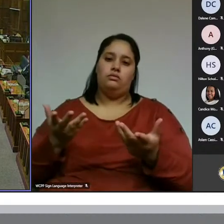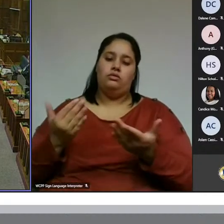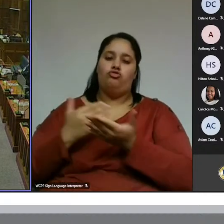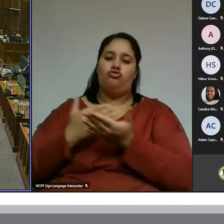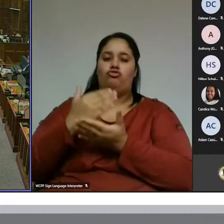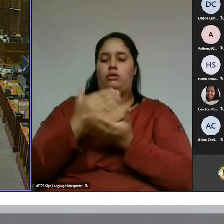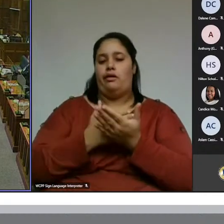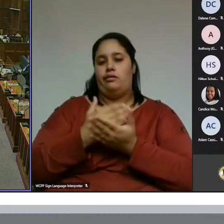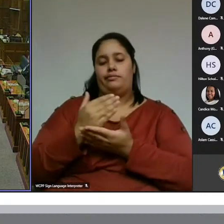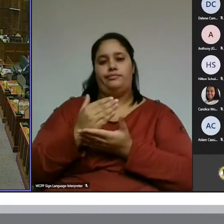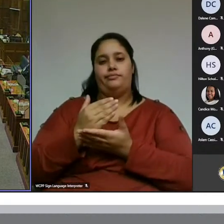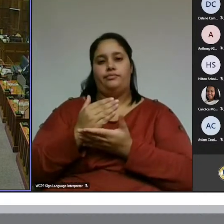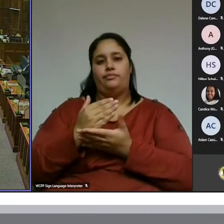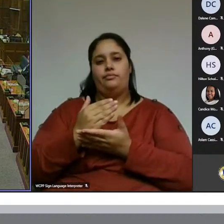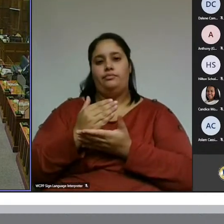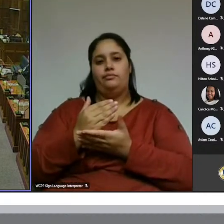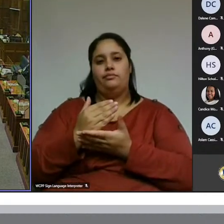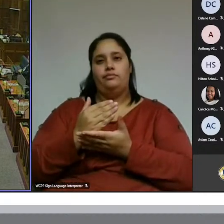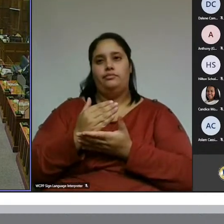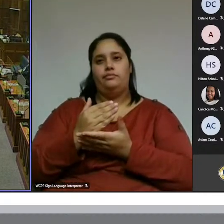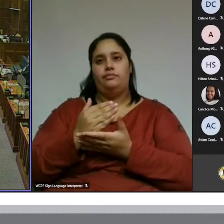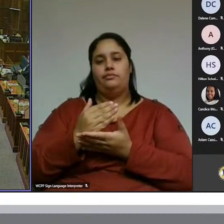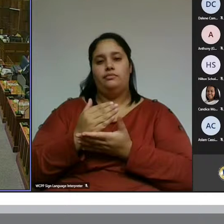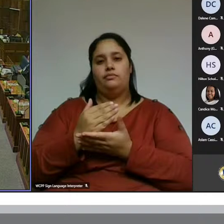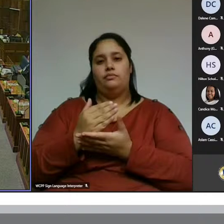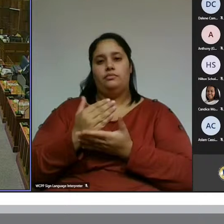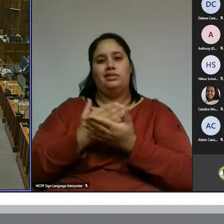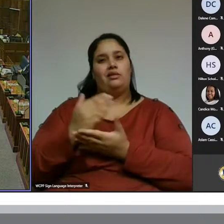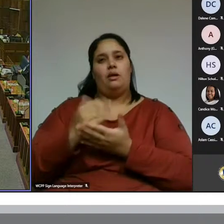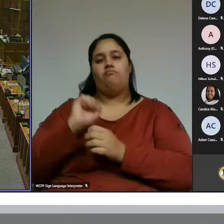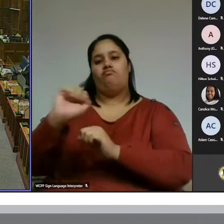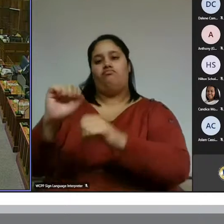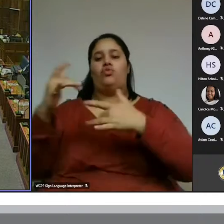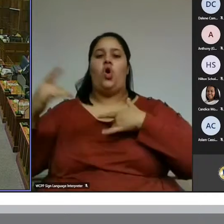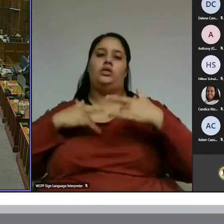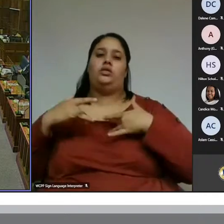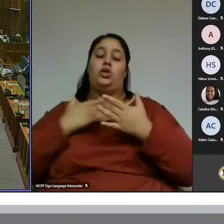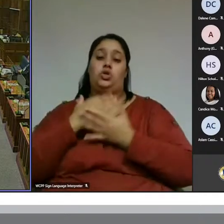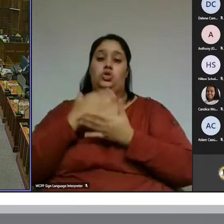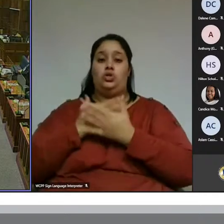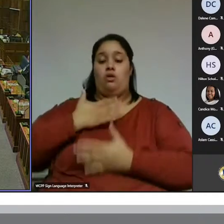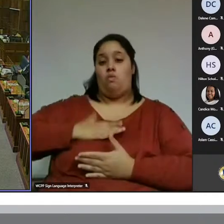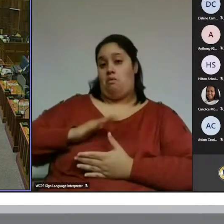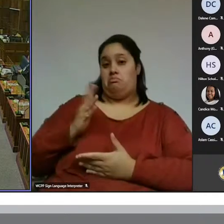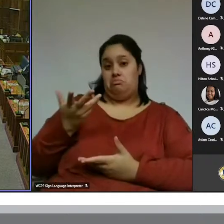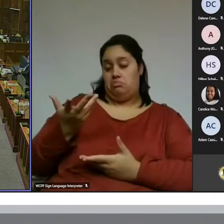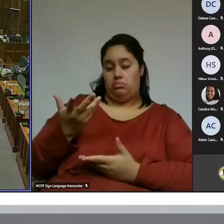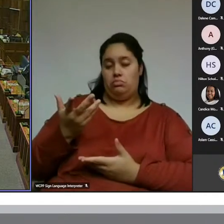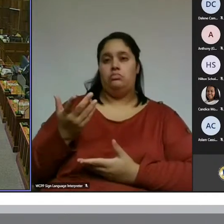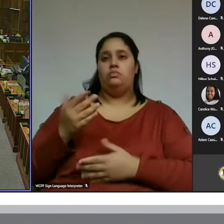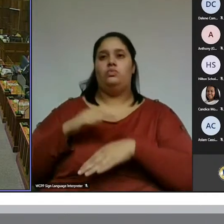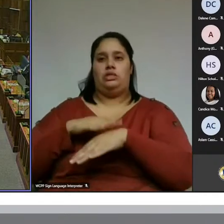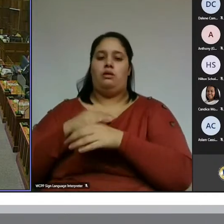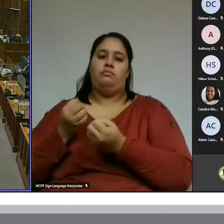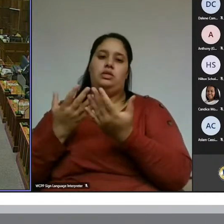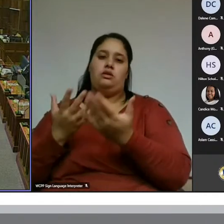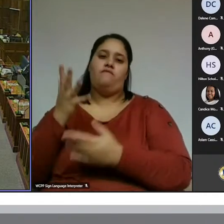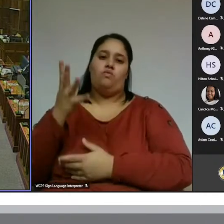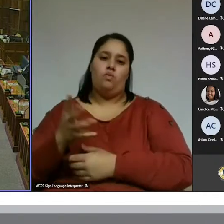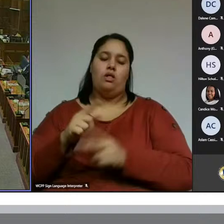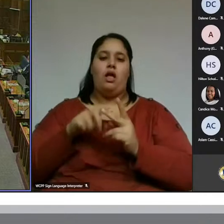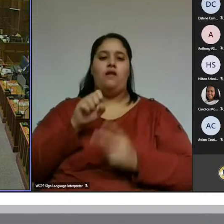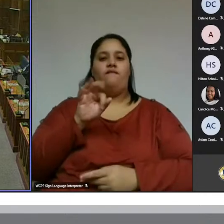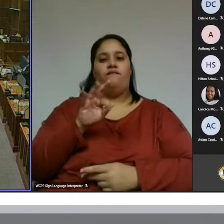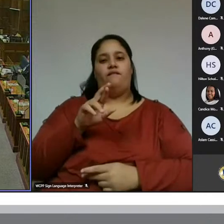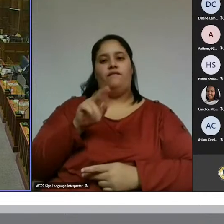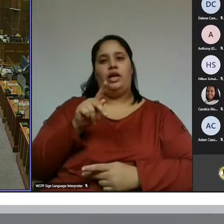share verbally some of the concerns that they have raised, as well as Mr. Frikkie